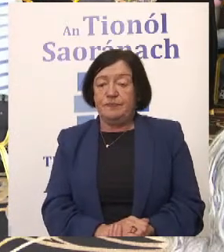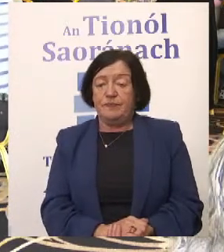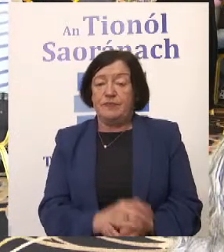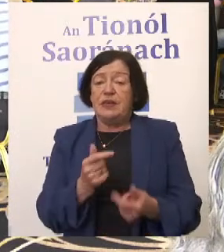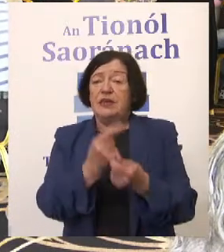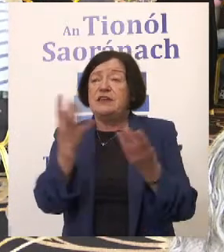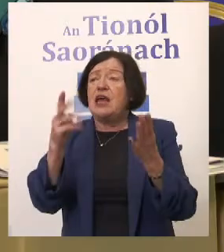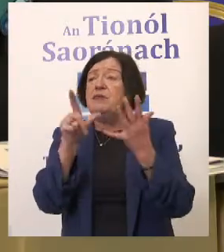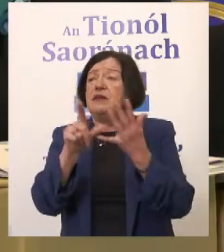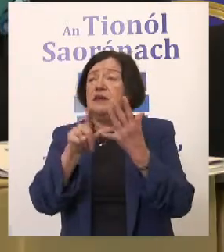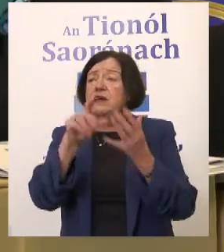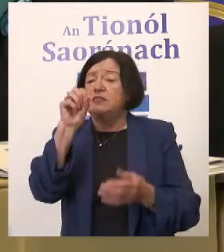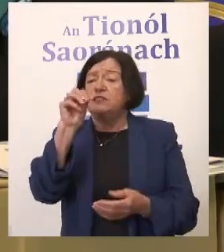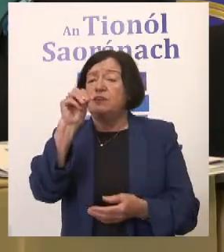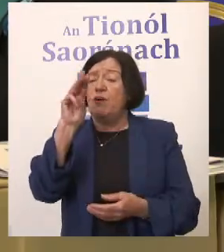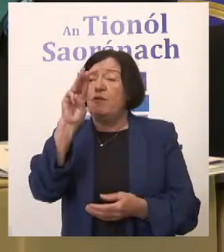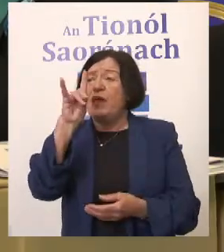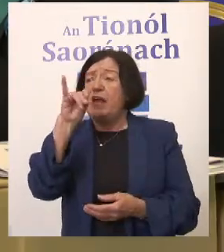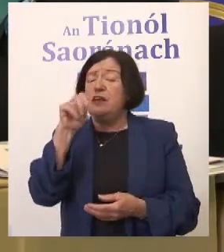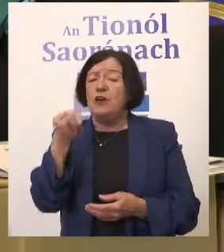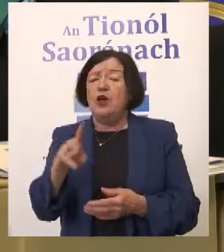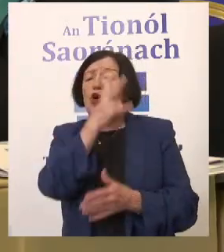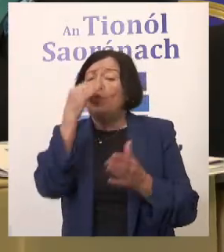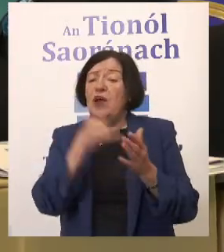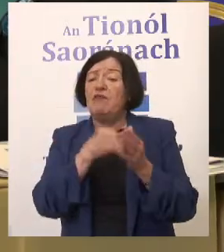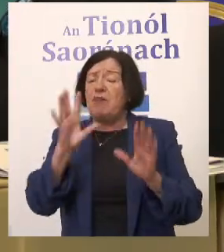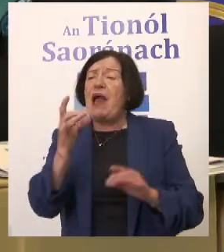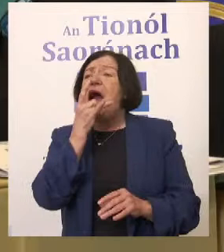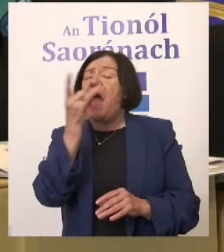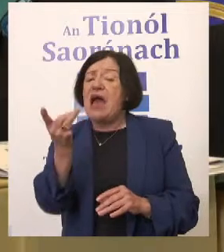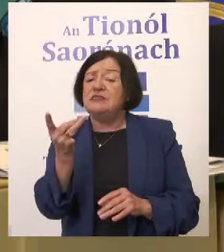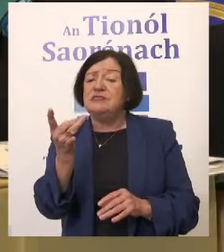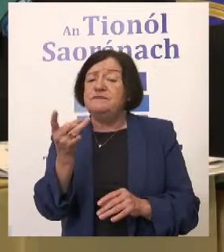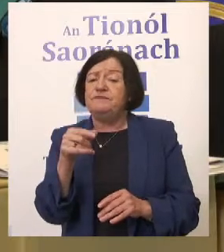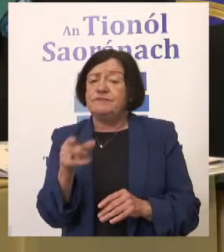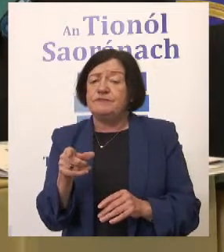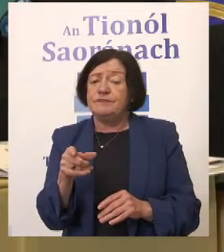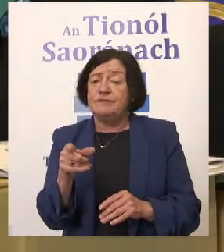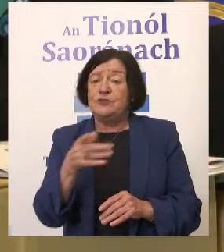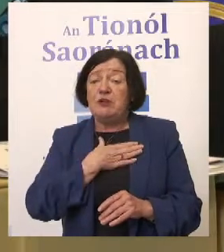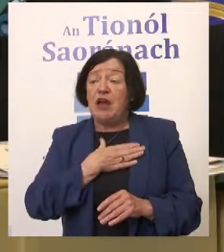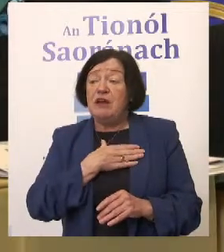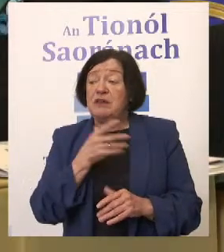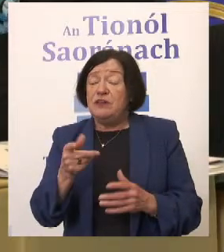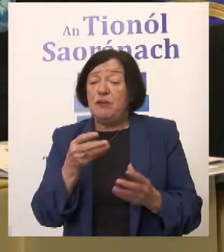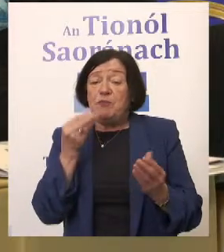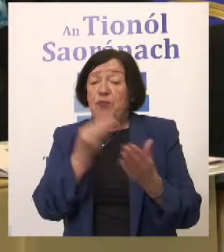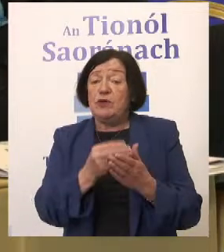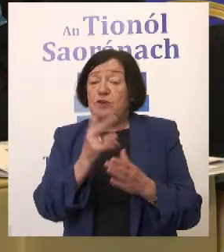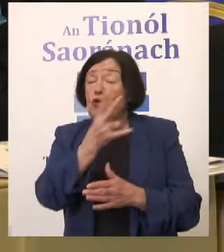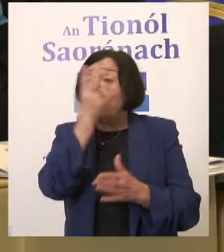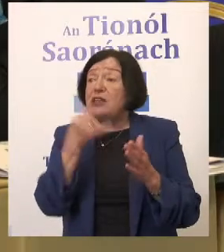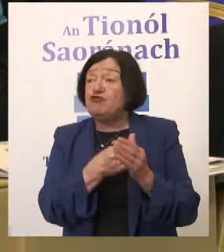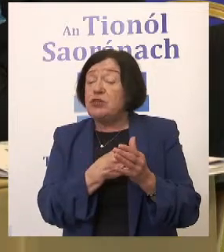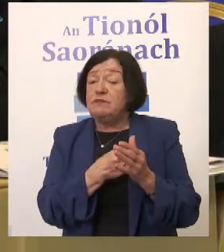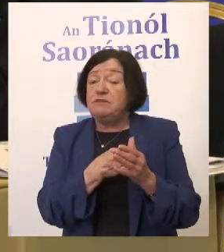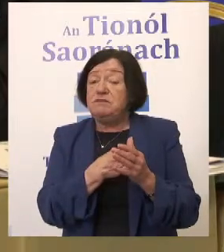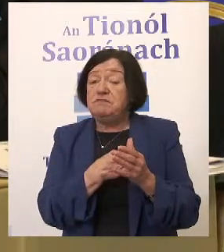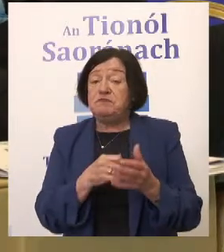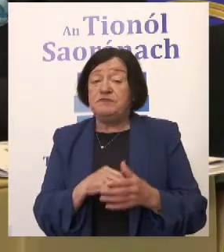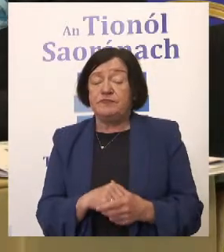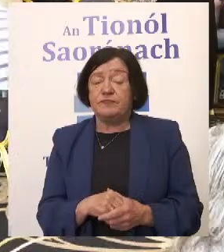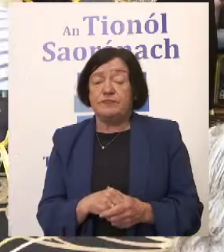Table 7, Sophie, this question might have been answered, but if you'd like maybe to pose the question, if you believe it hasn't